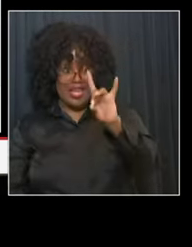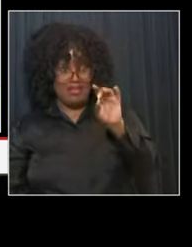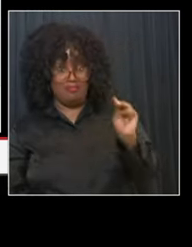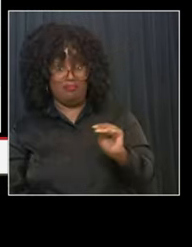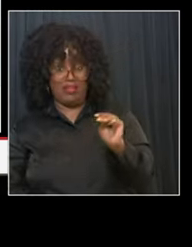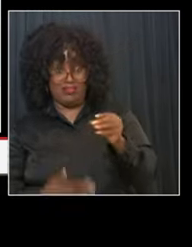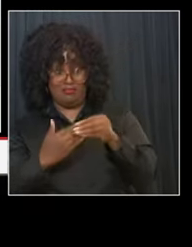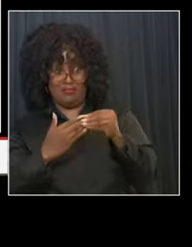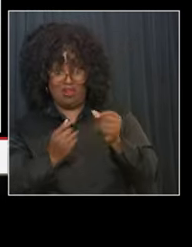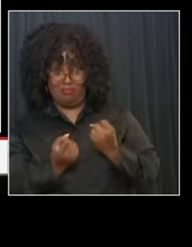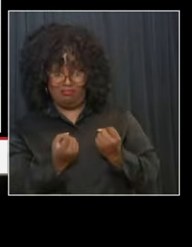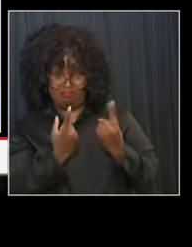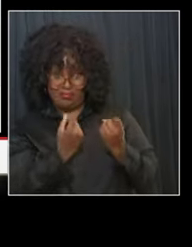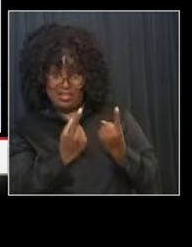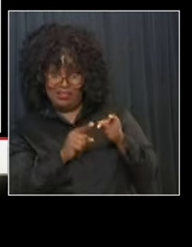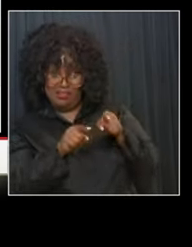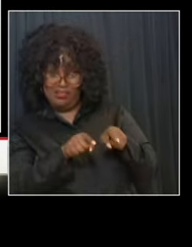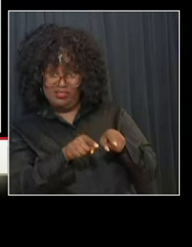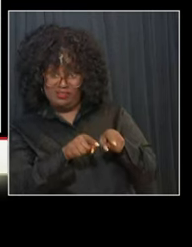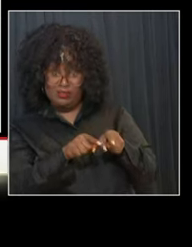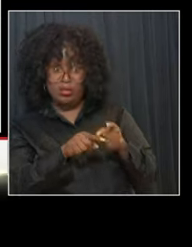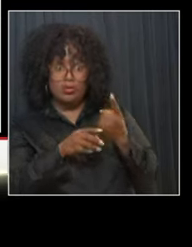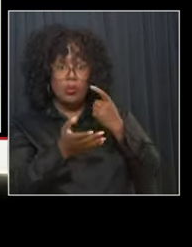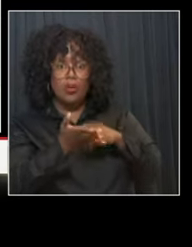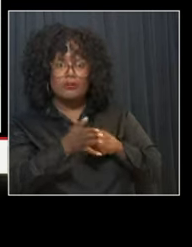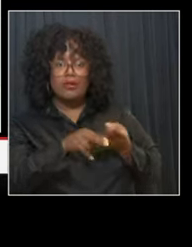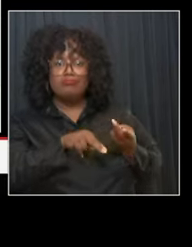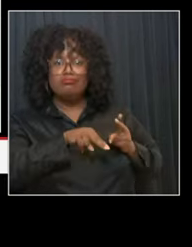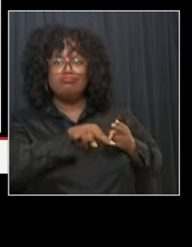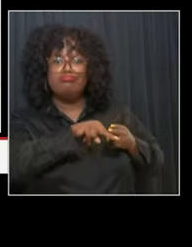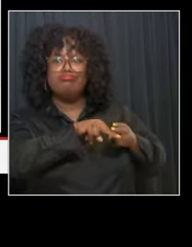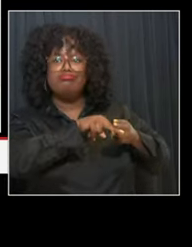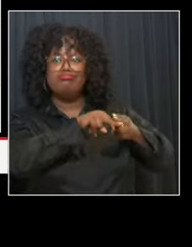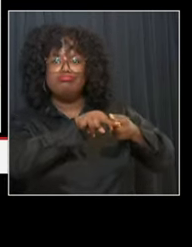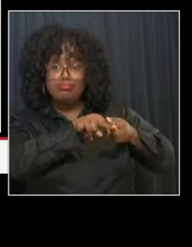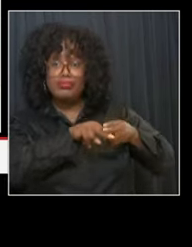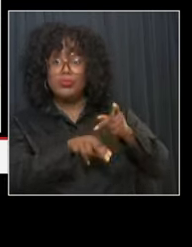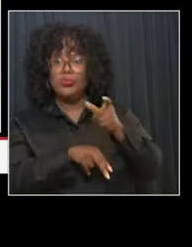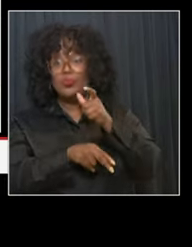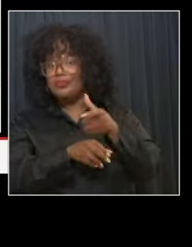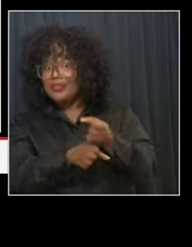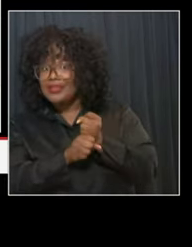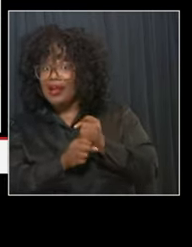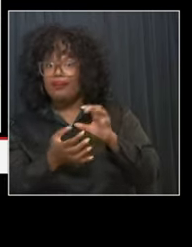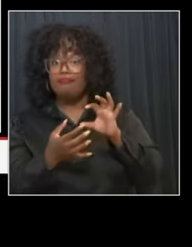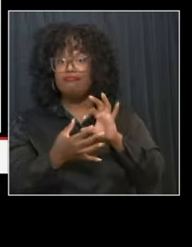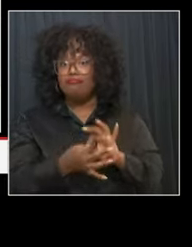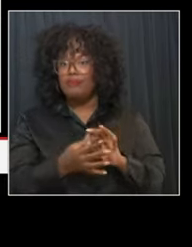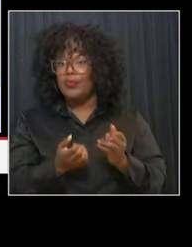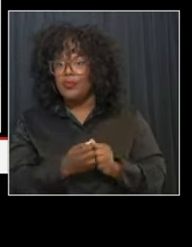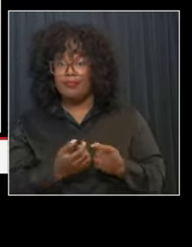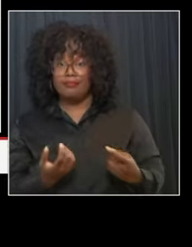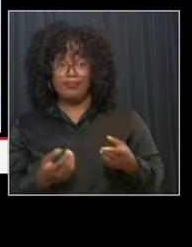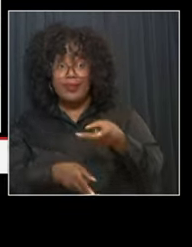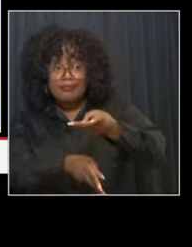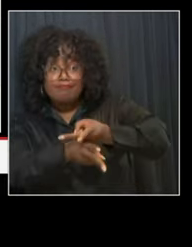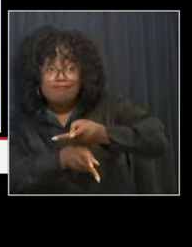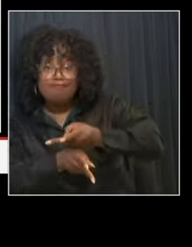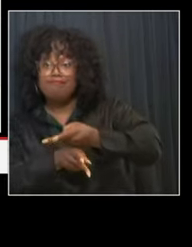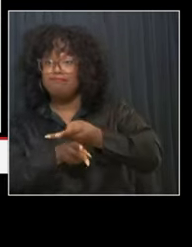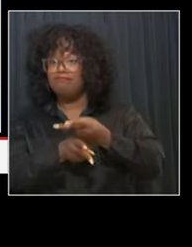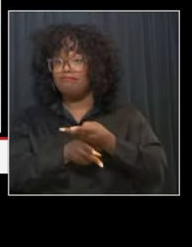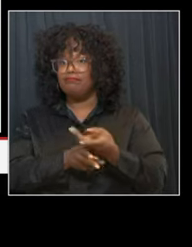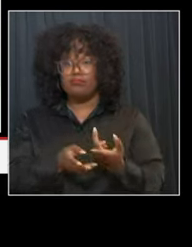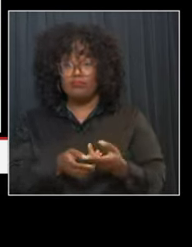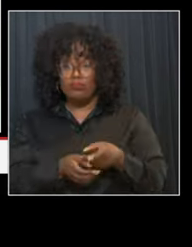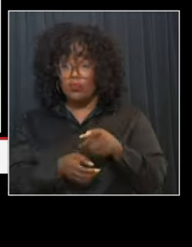handle the increased utilization for persons who receive care for their developmental disabilities. We had a